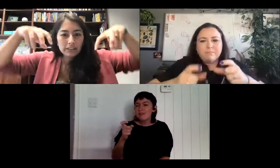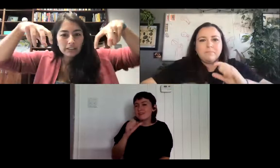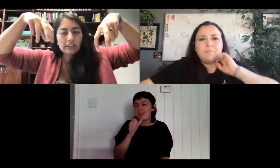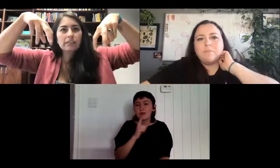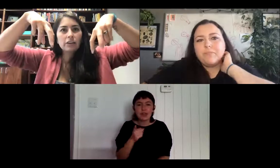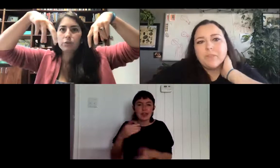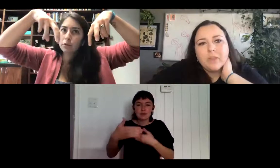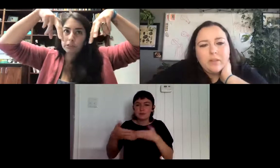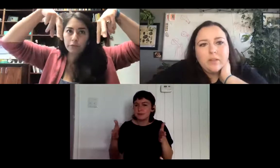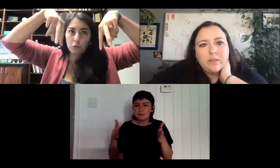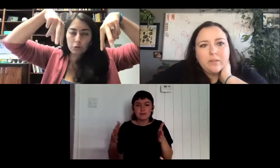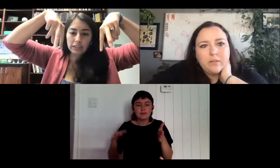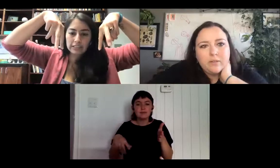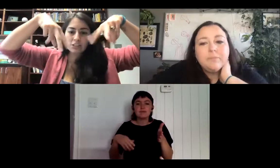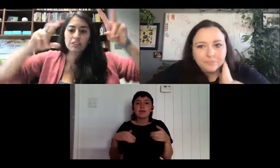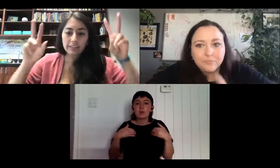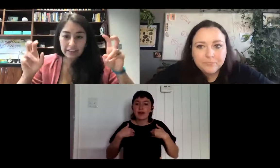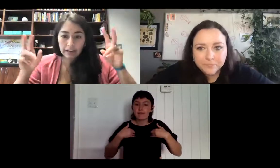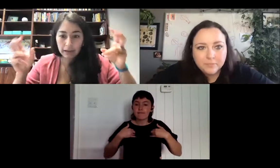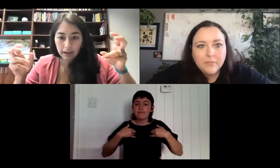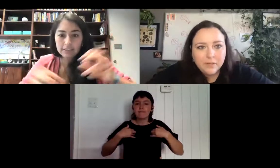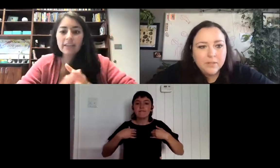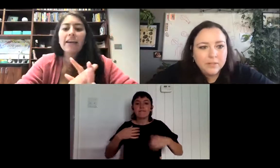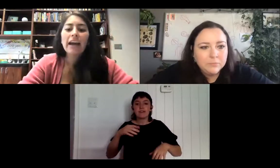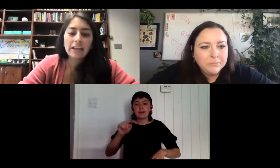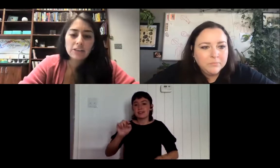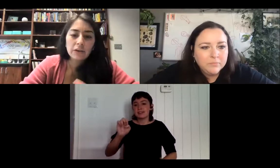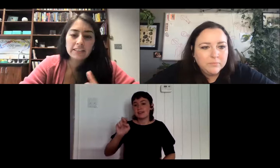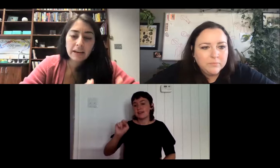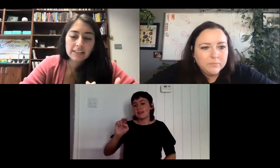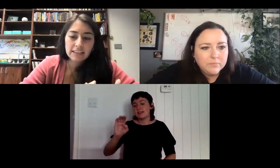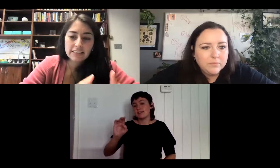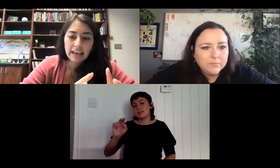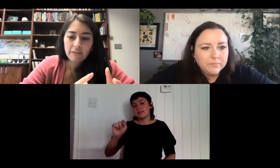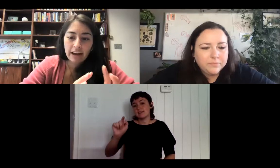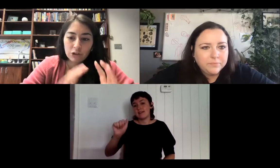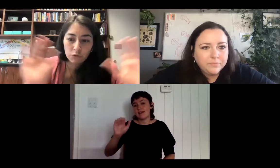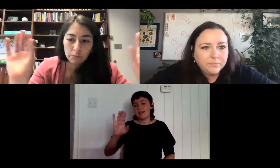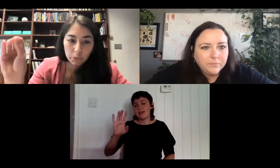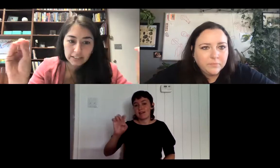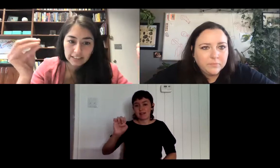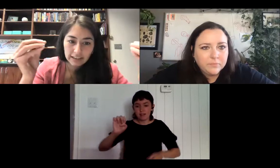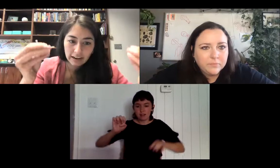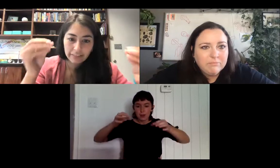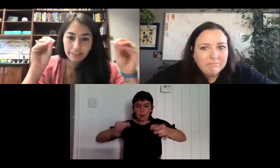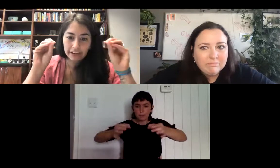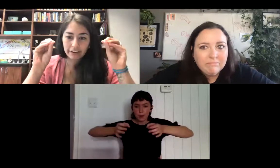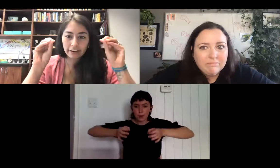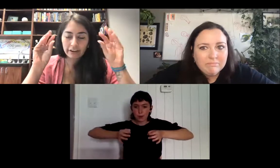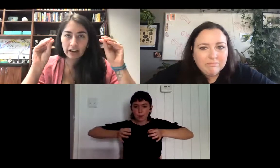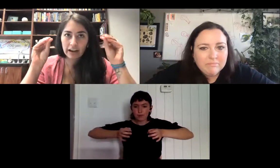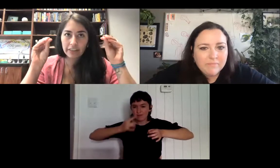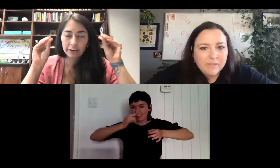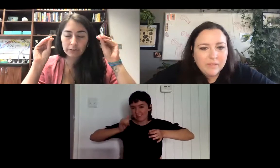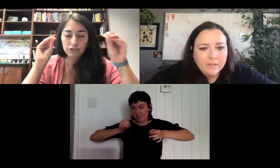box. It basically has tentacle bulbs in four places. So it's like a box. And so it's nematocytes have actual poison on their,